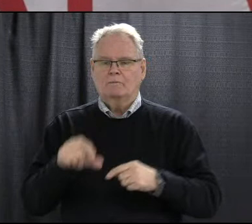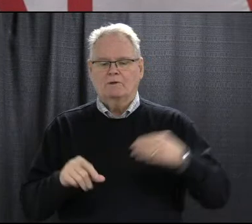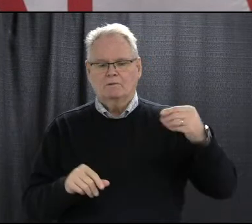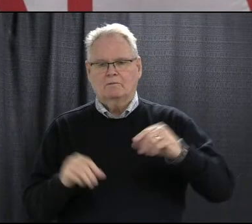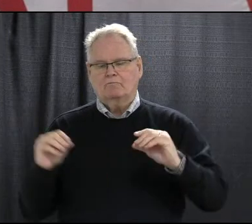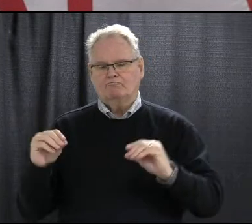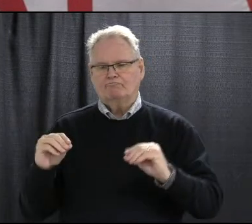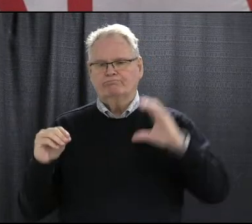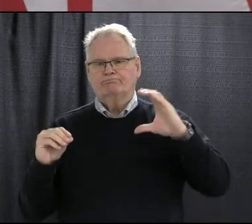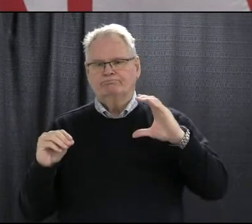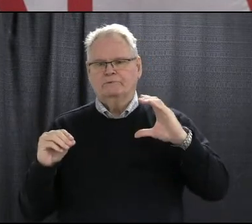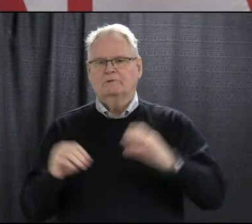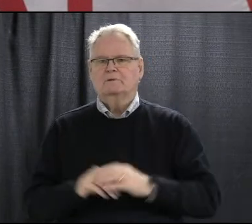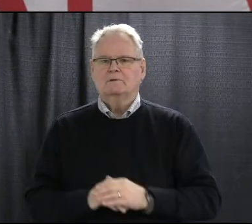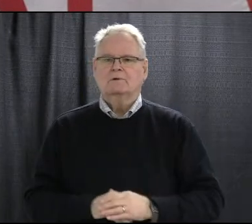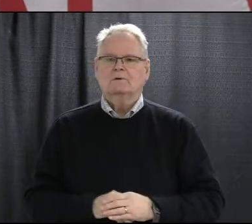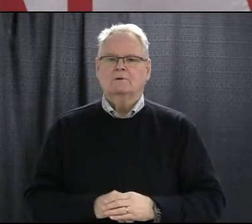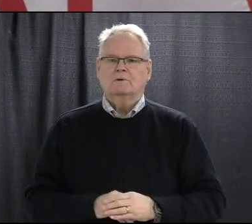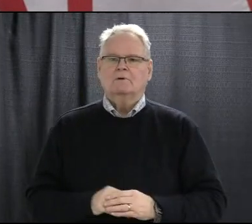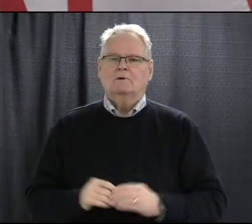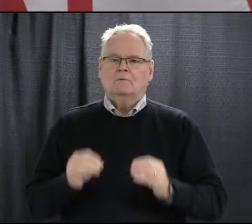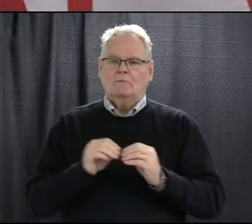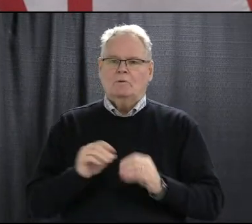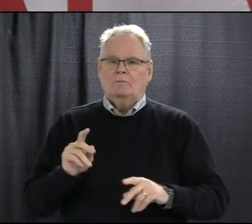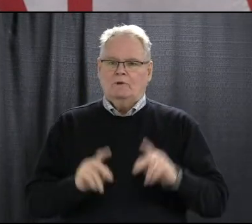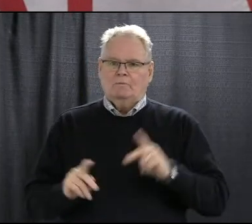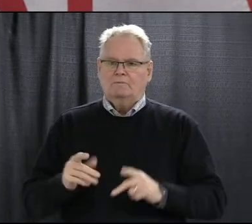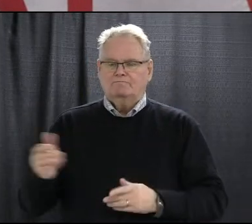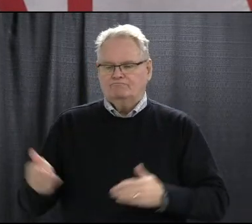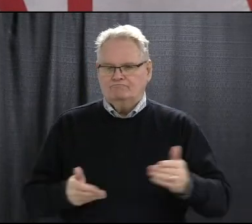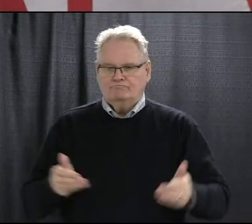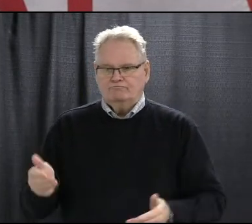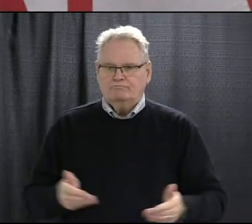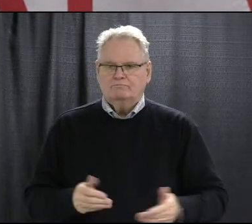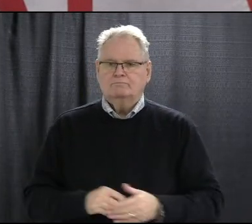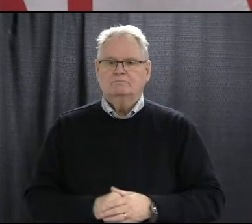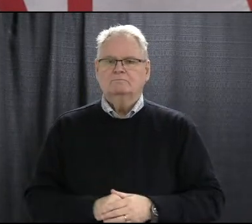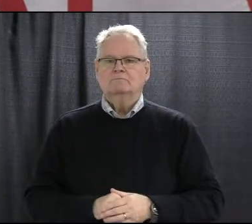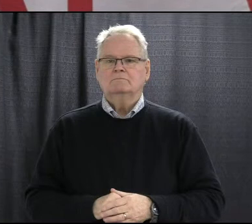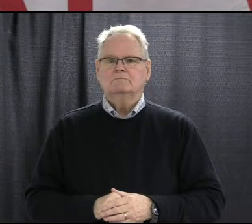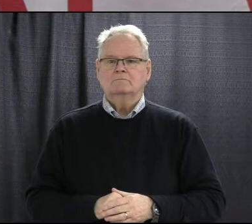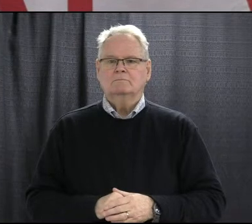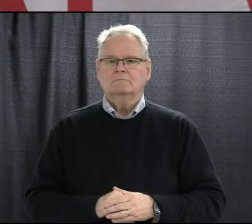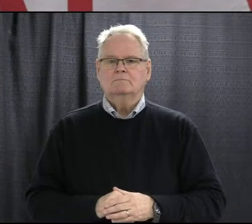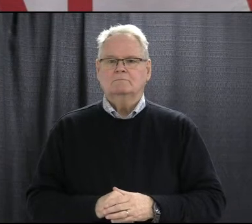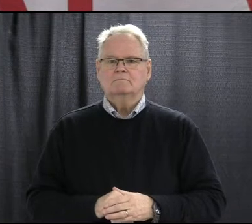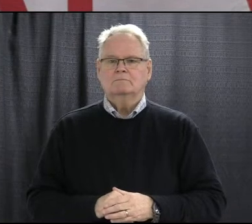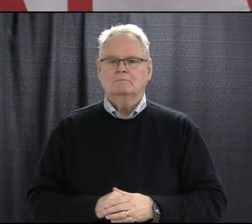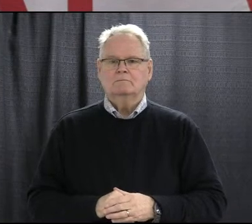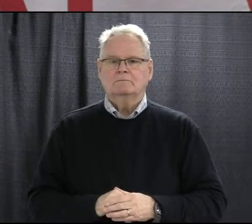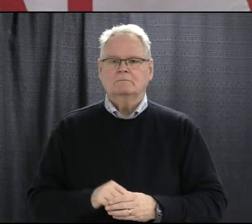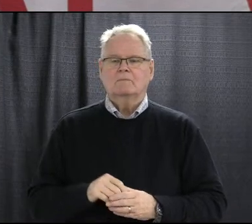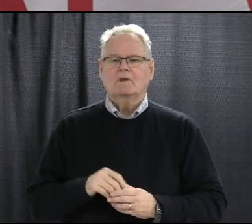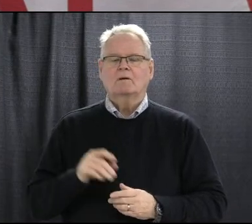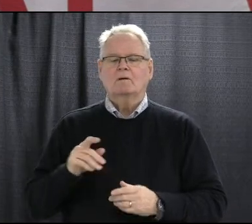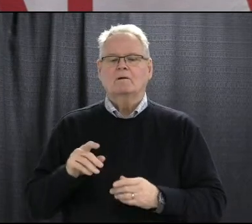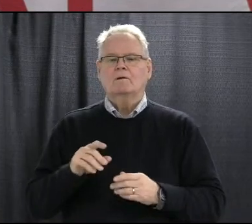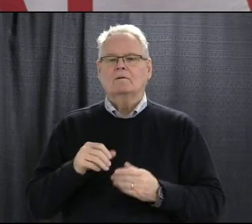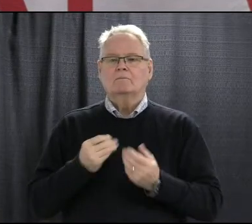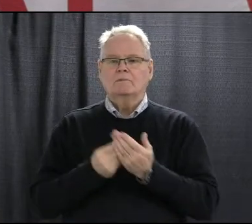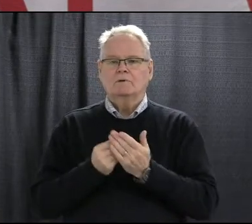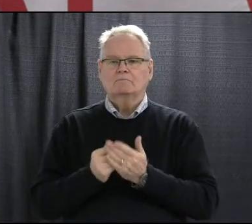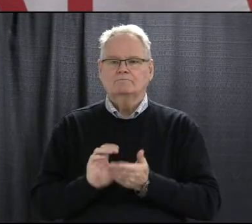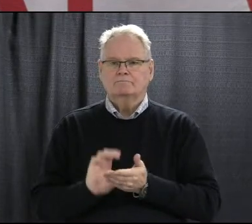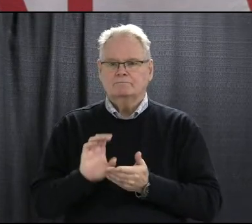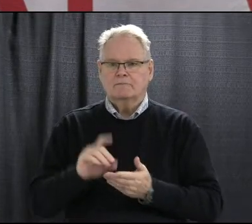of care. We've worked with the Alzheimer's Society of Newfoundland and Labrador to develop 2 new